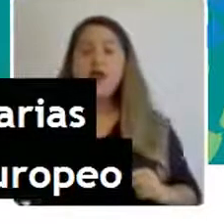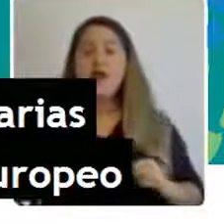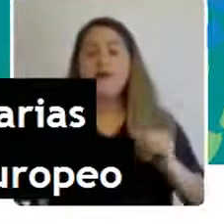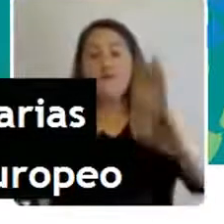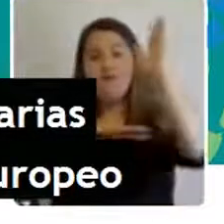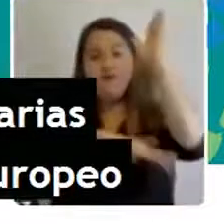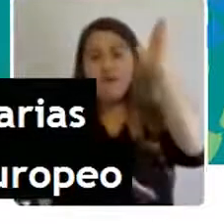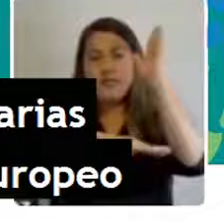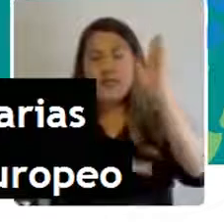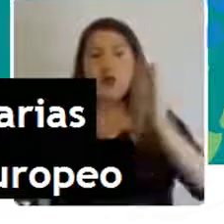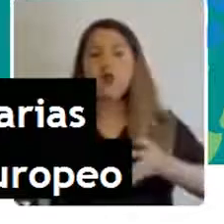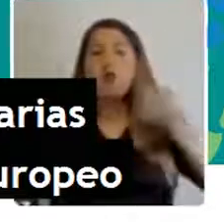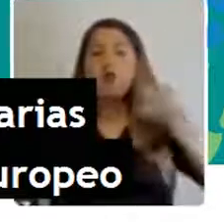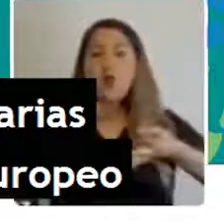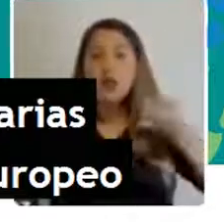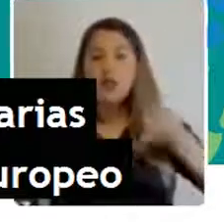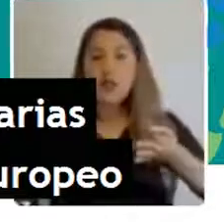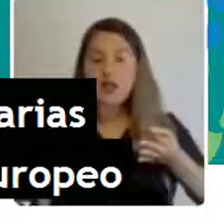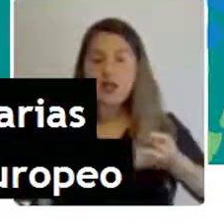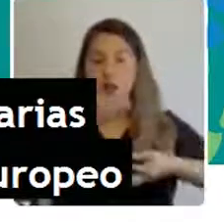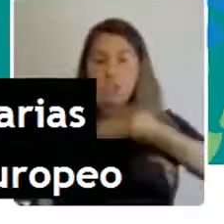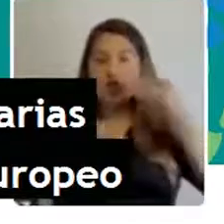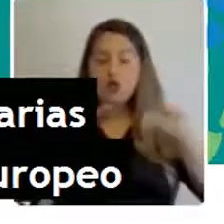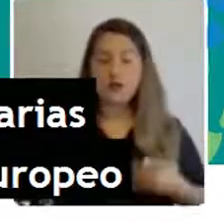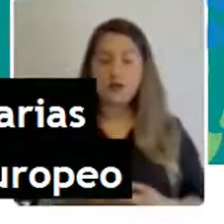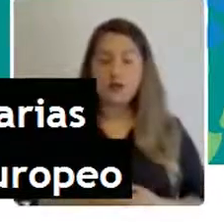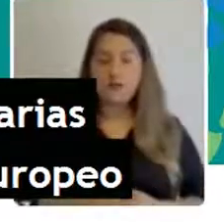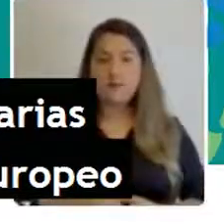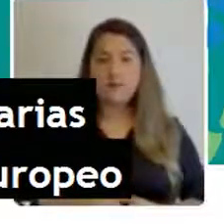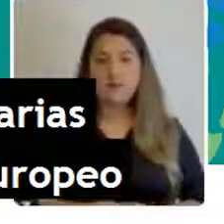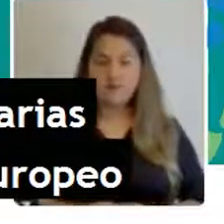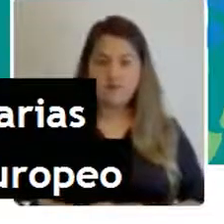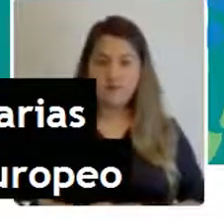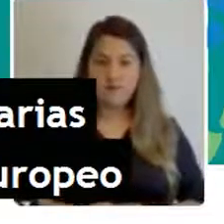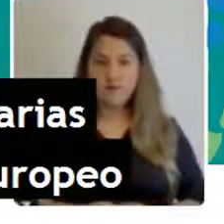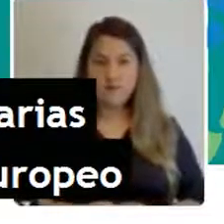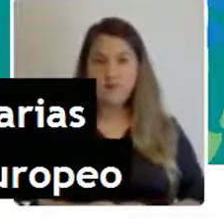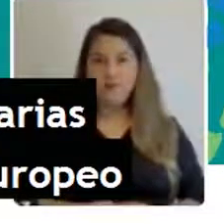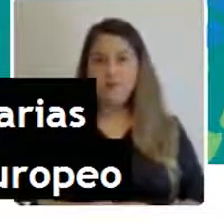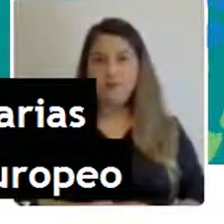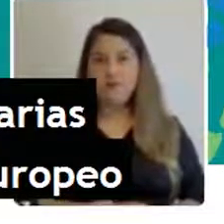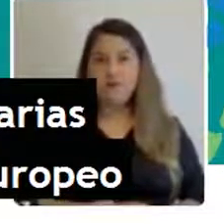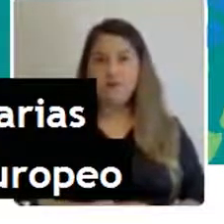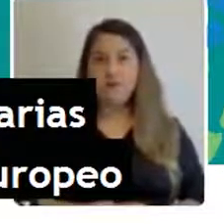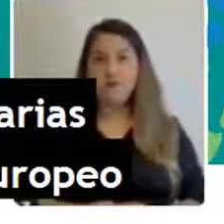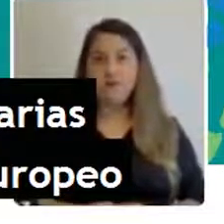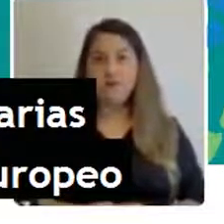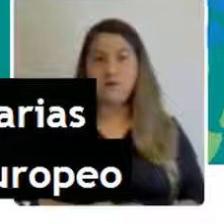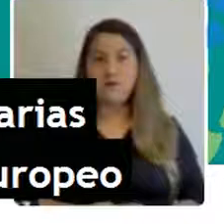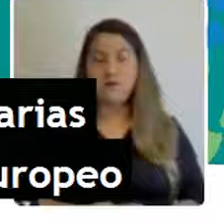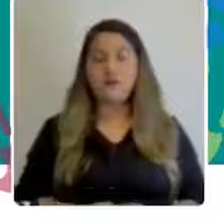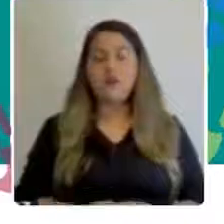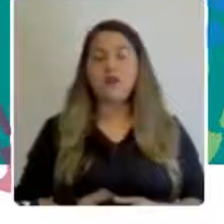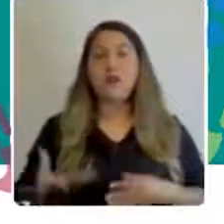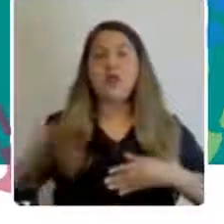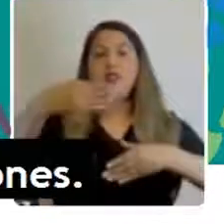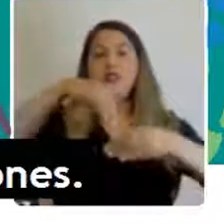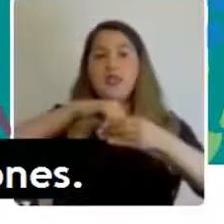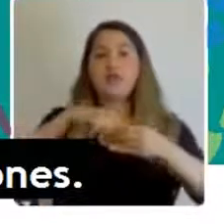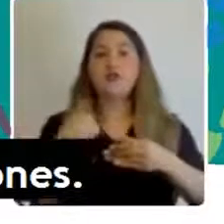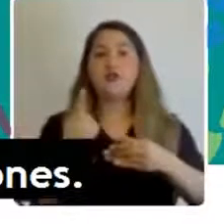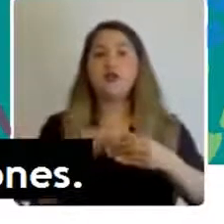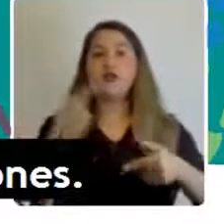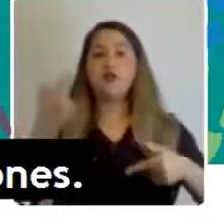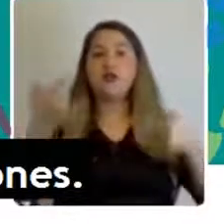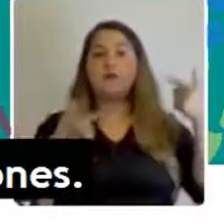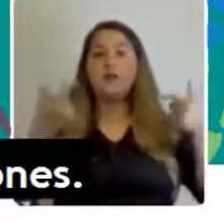based everything, our public health policy are based on the Article 168 of the European Treaty.